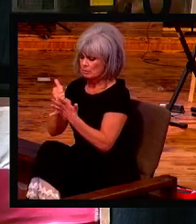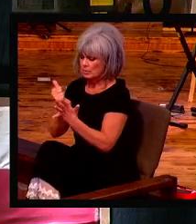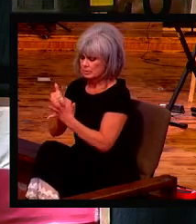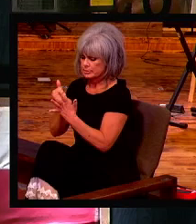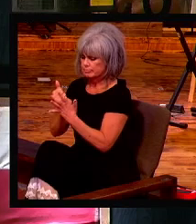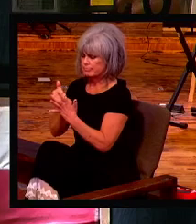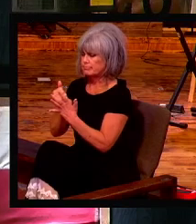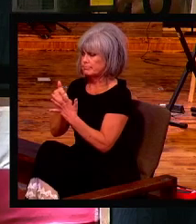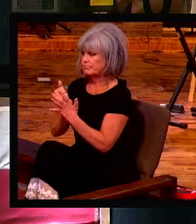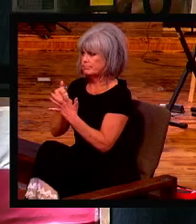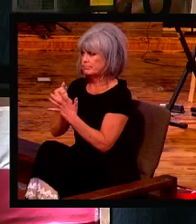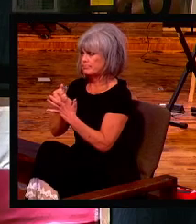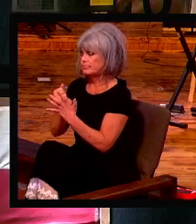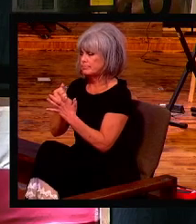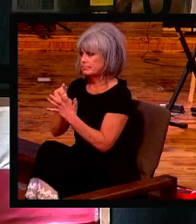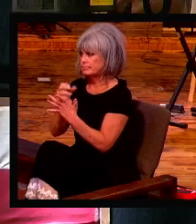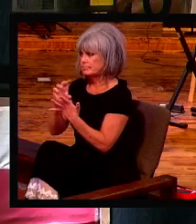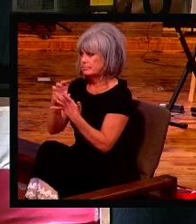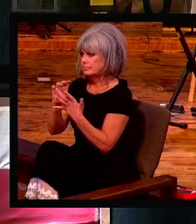thing.